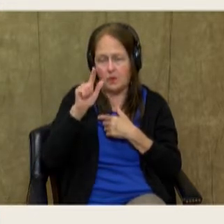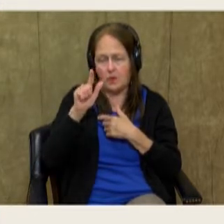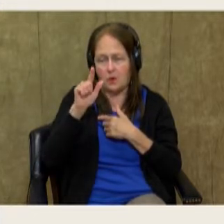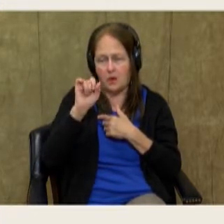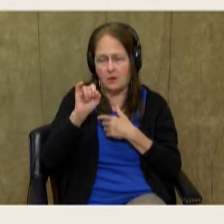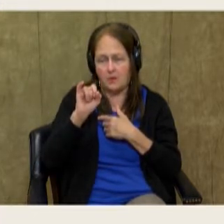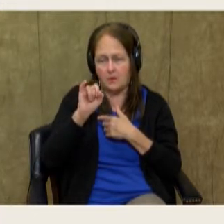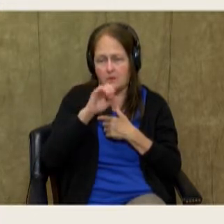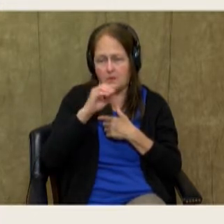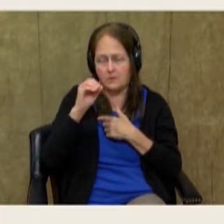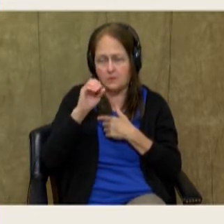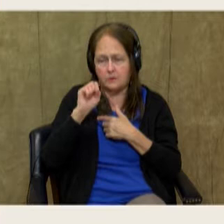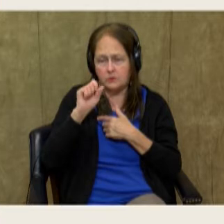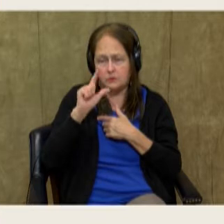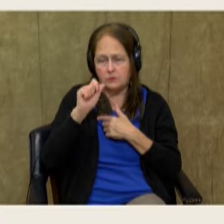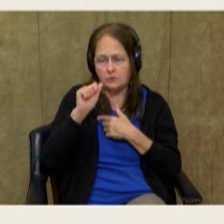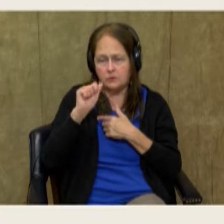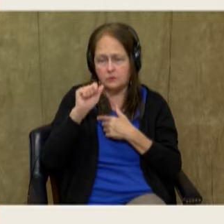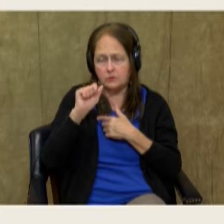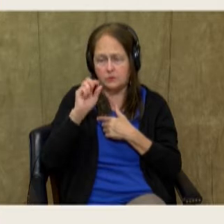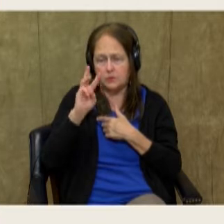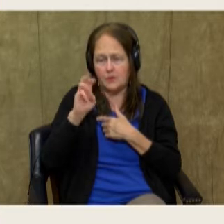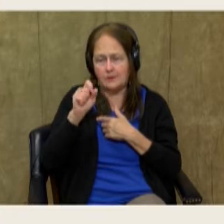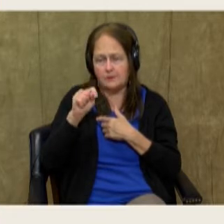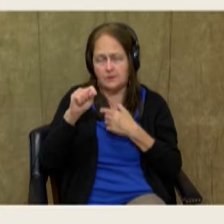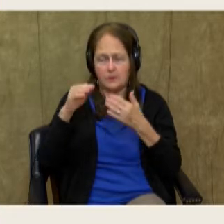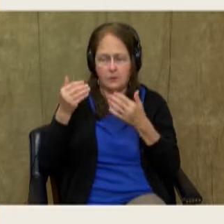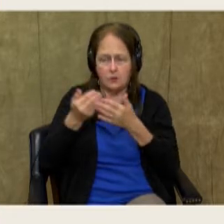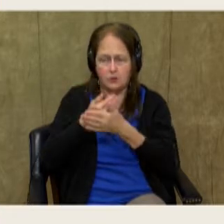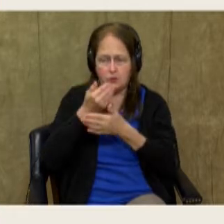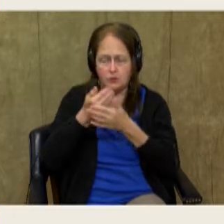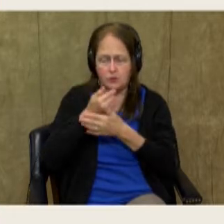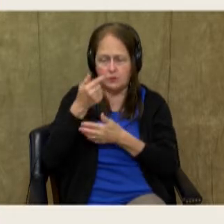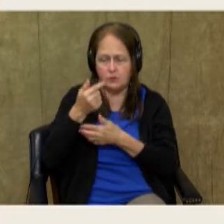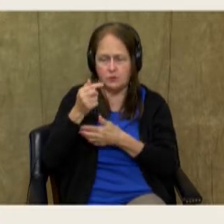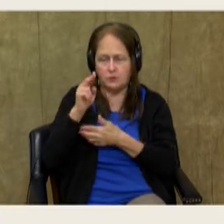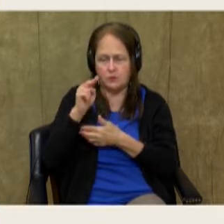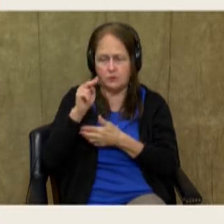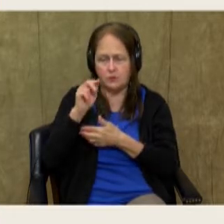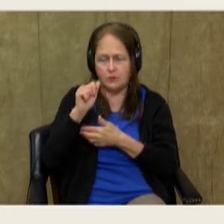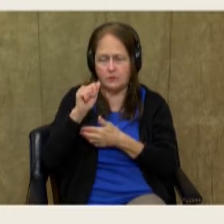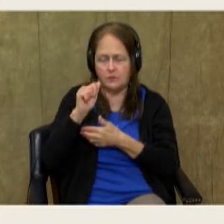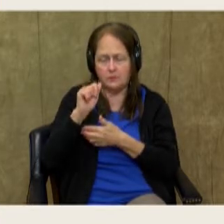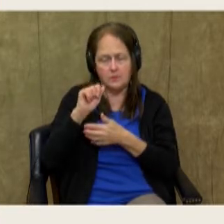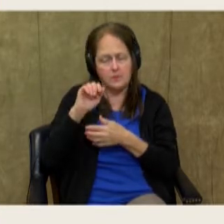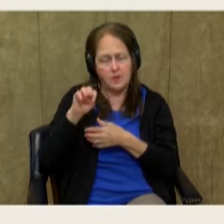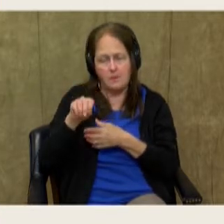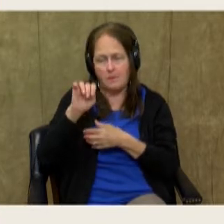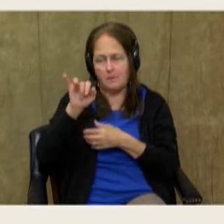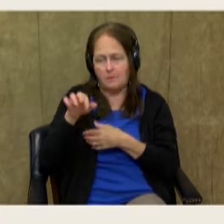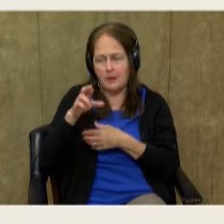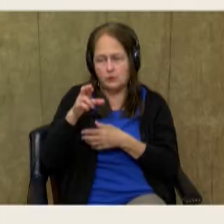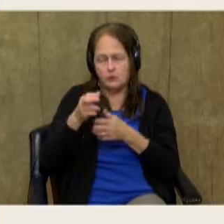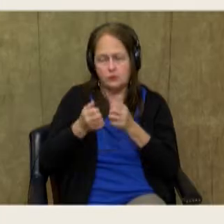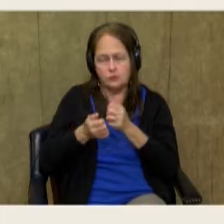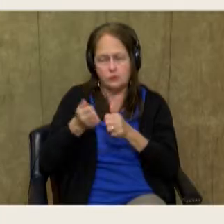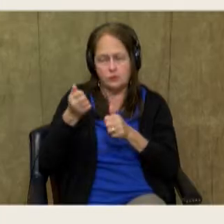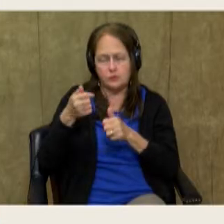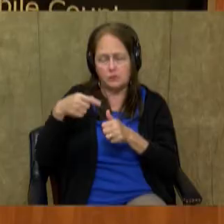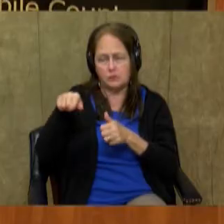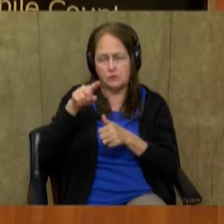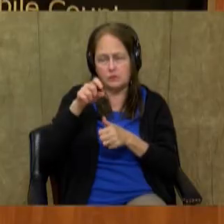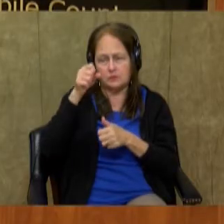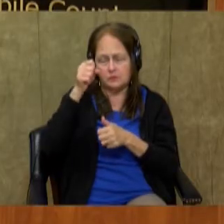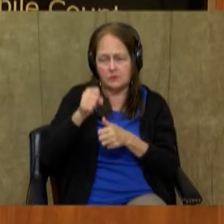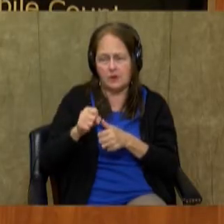Sulawesi, and then the island of New Guinea. All right, so those are the major islands of